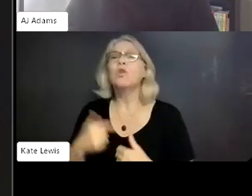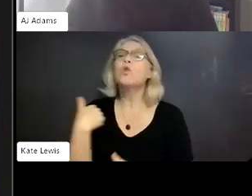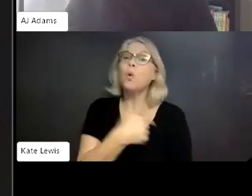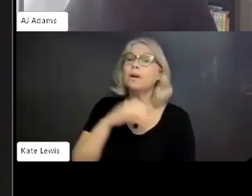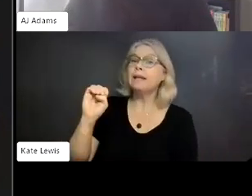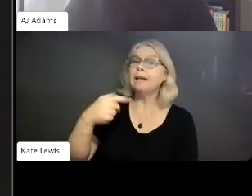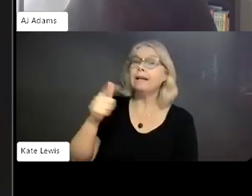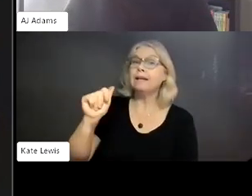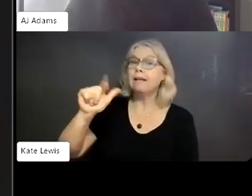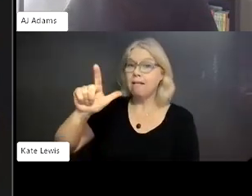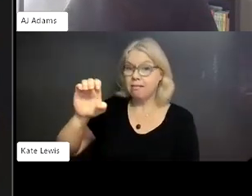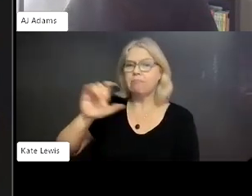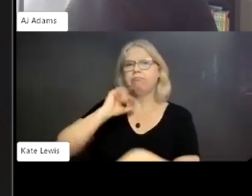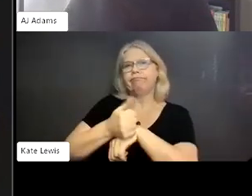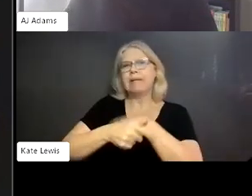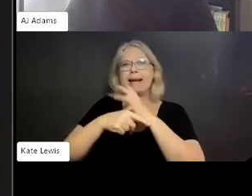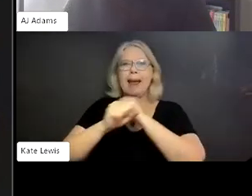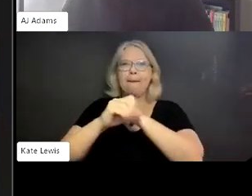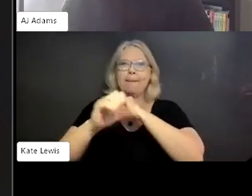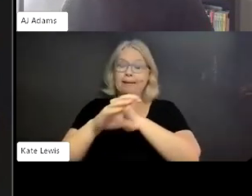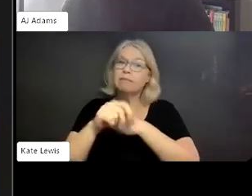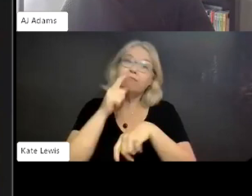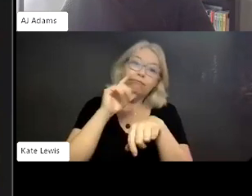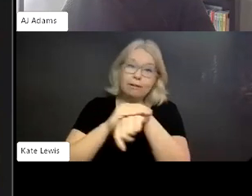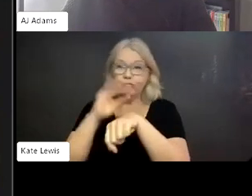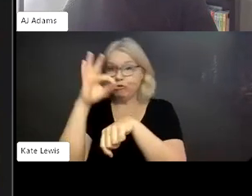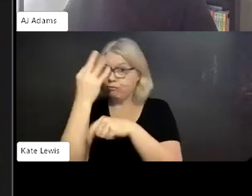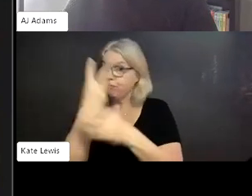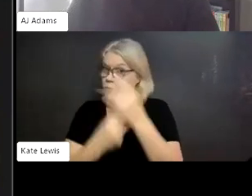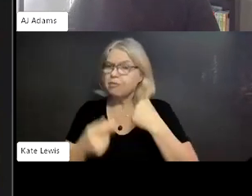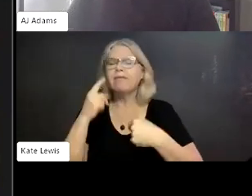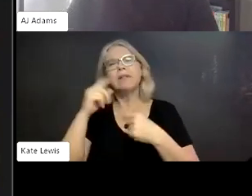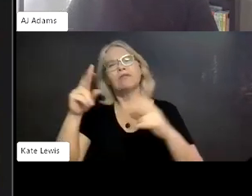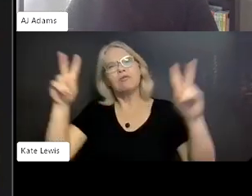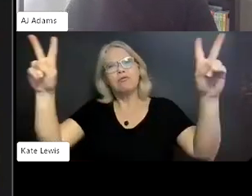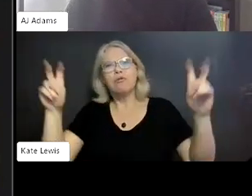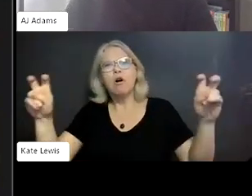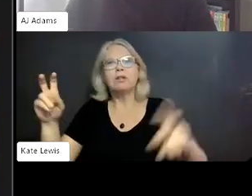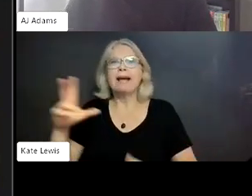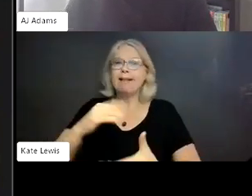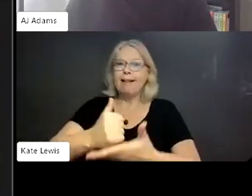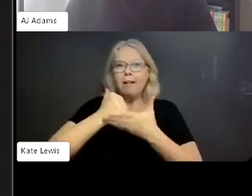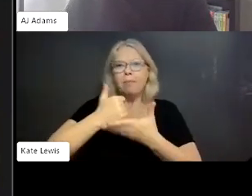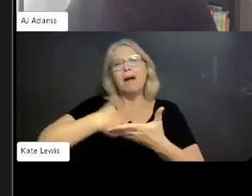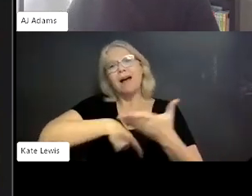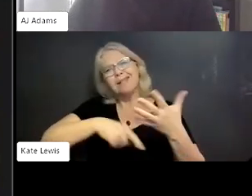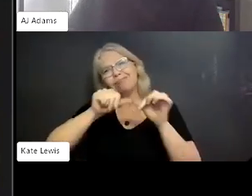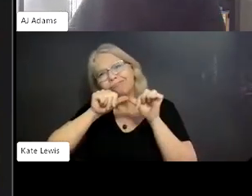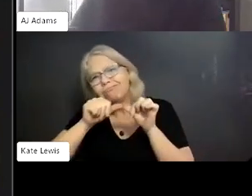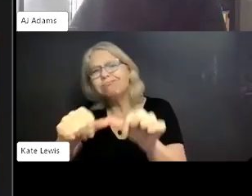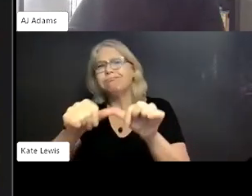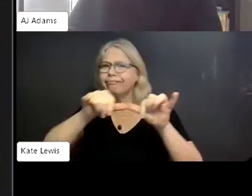campaign was supported by the Public Health Agency of Canada and in partnership with the National Institute on Aging, as well as